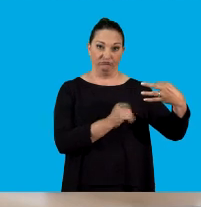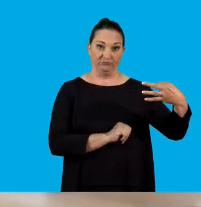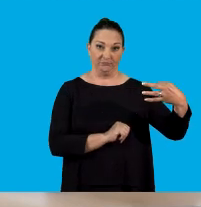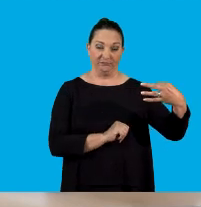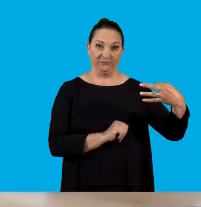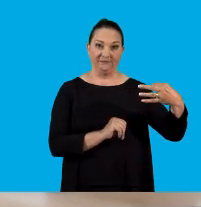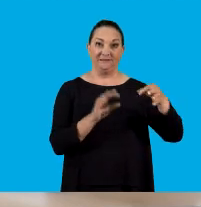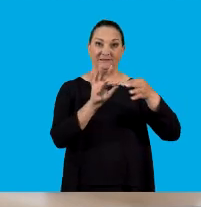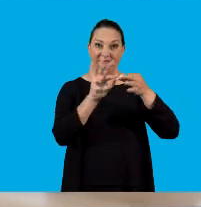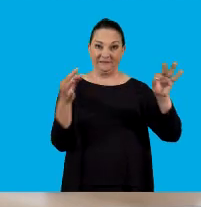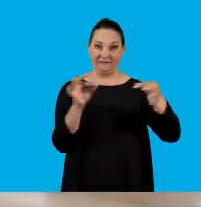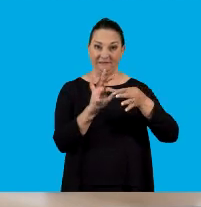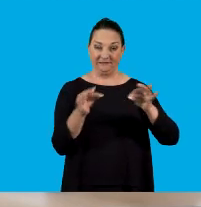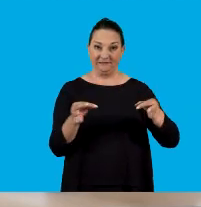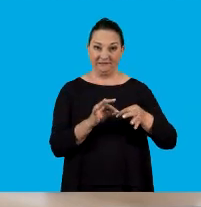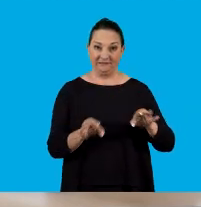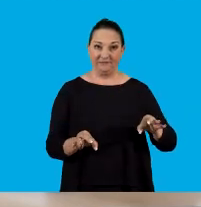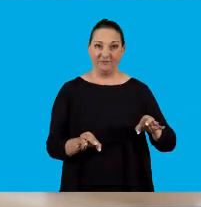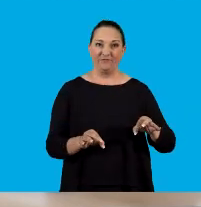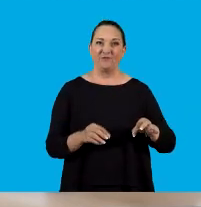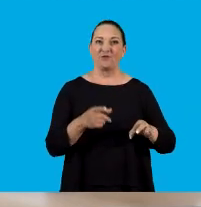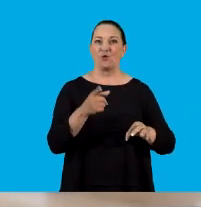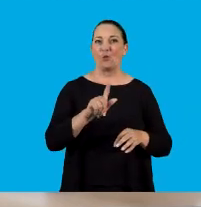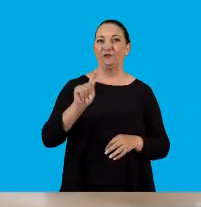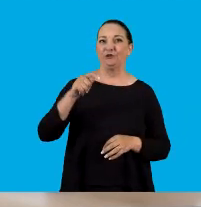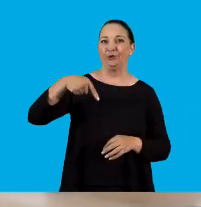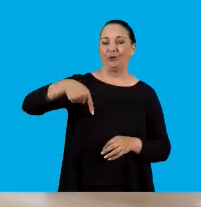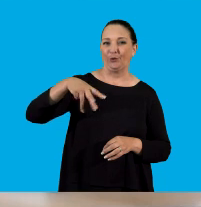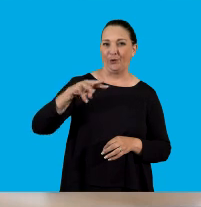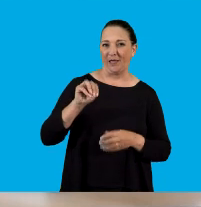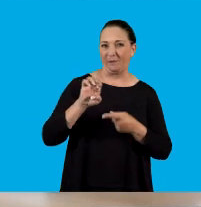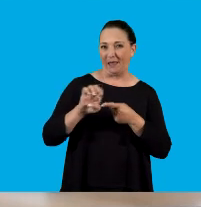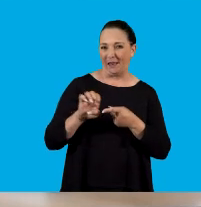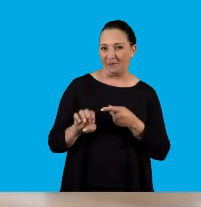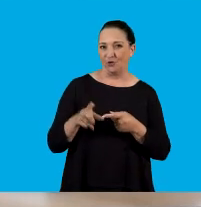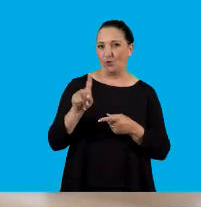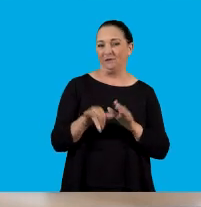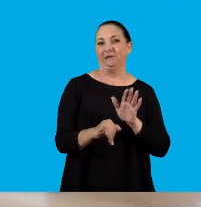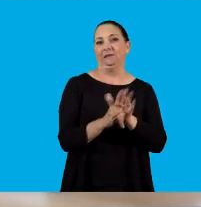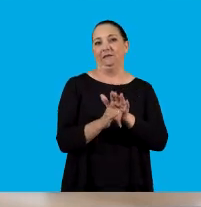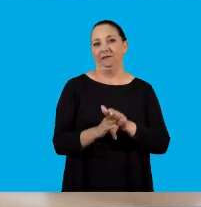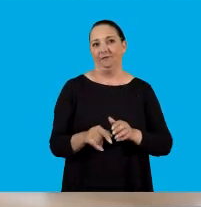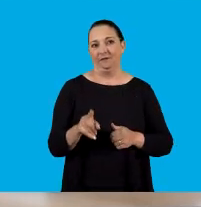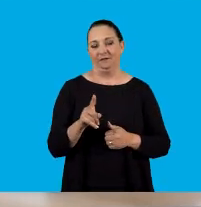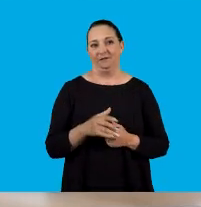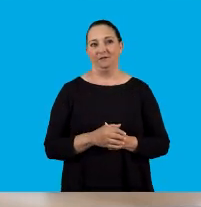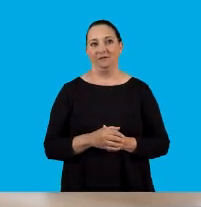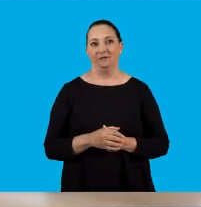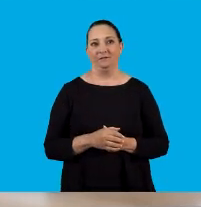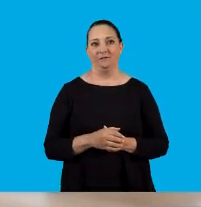statements, you are supposed to identify the total quality management element. And what is key is to